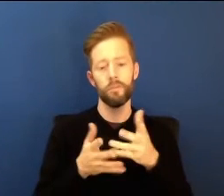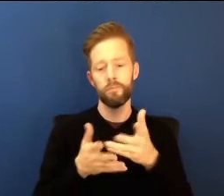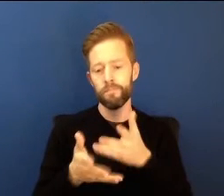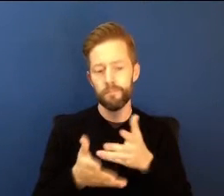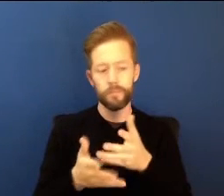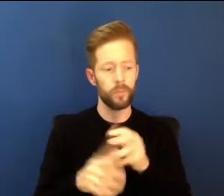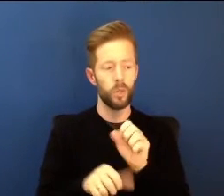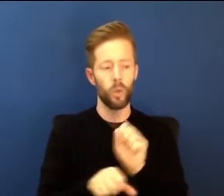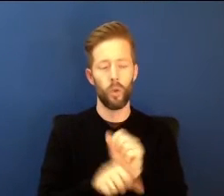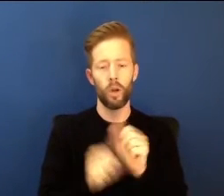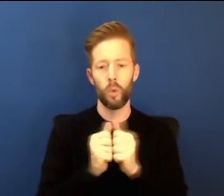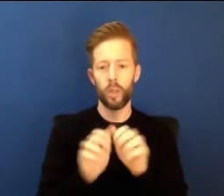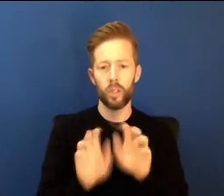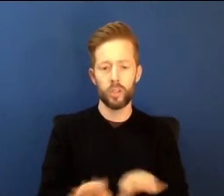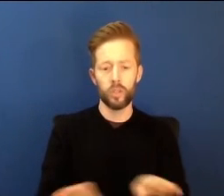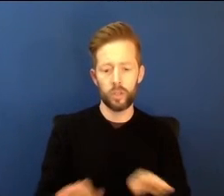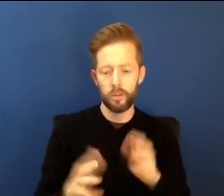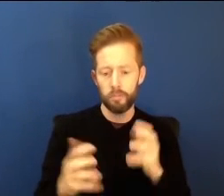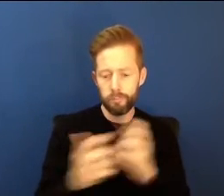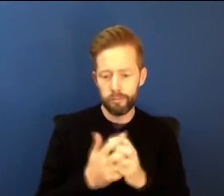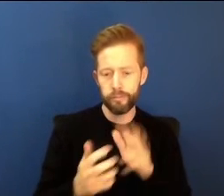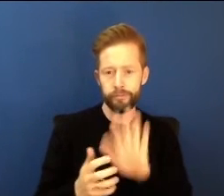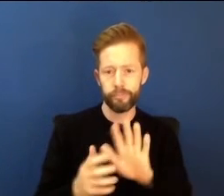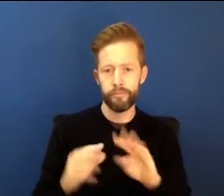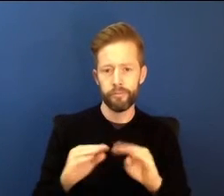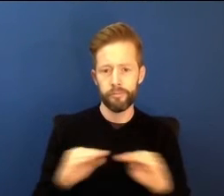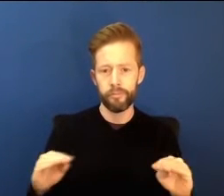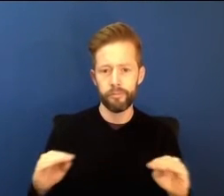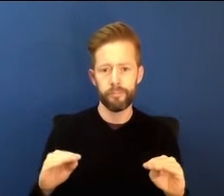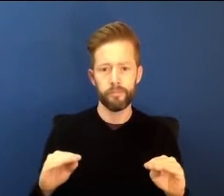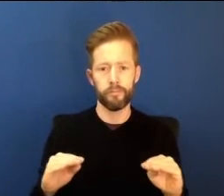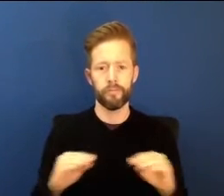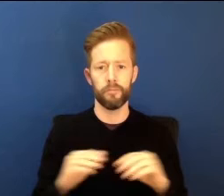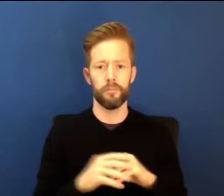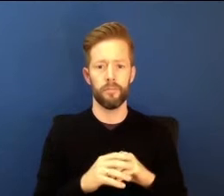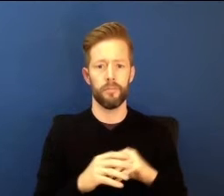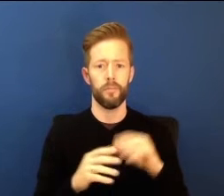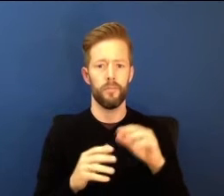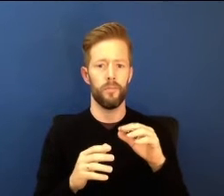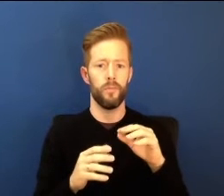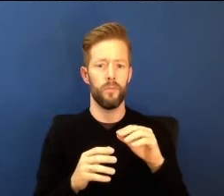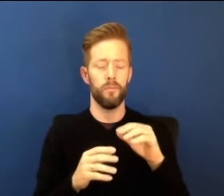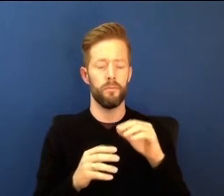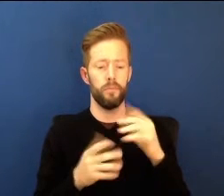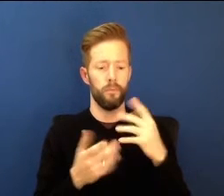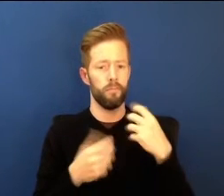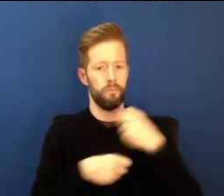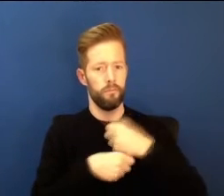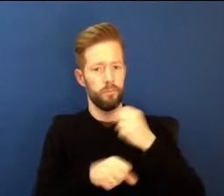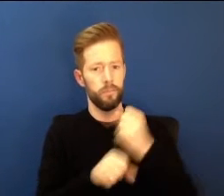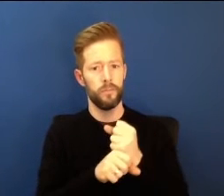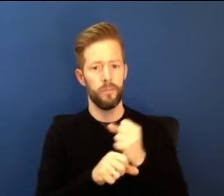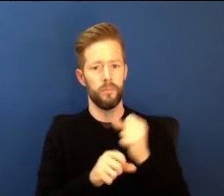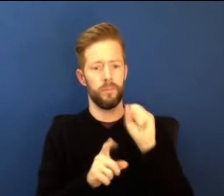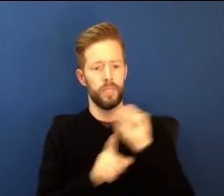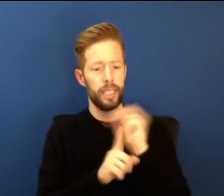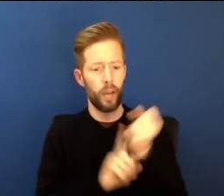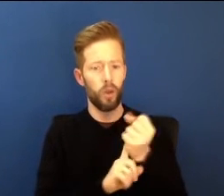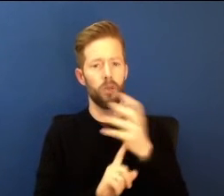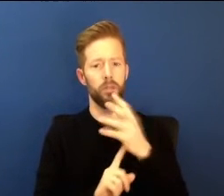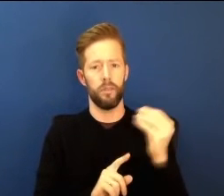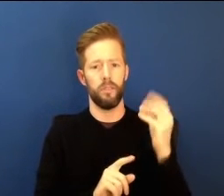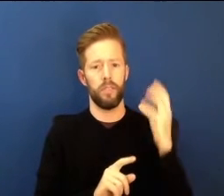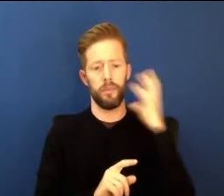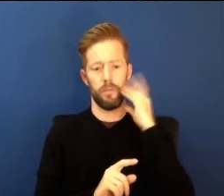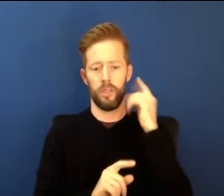with them, work with children where their needs are at their level, and create the scenarios and the